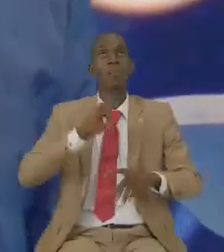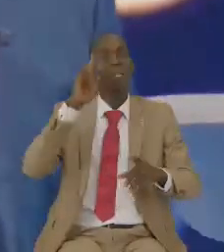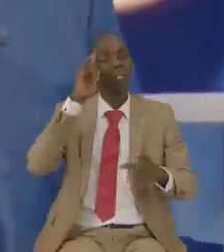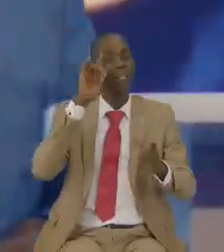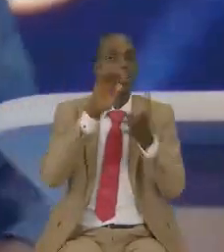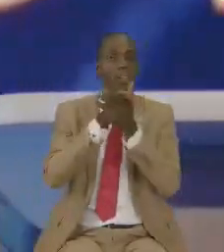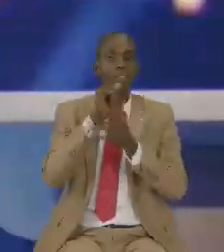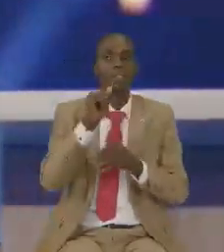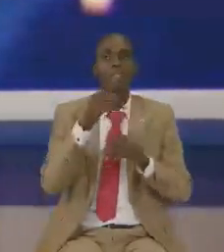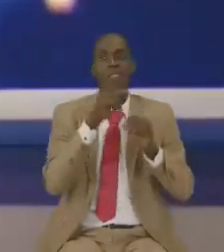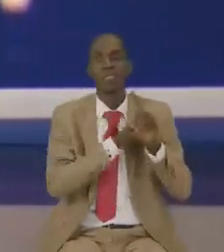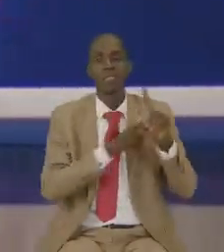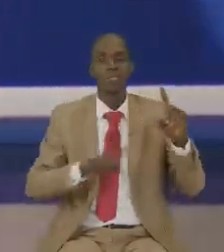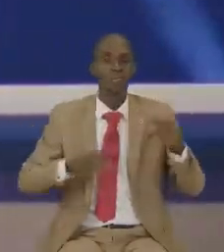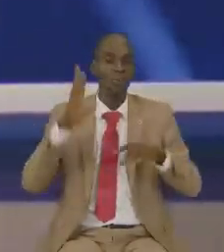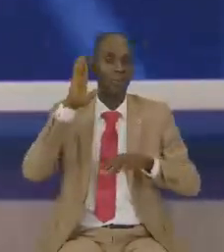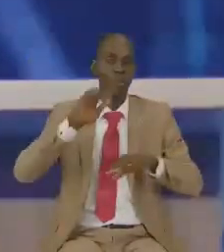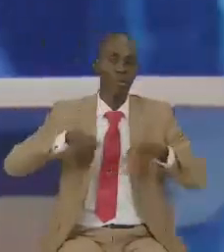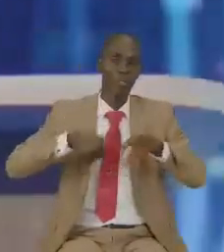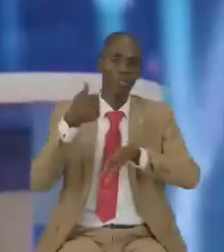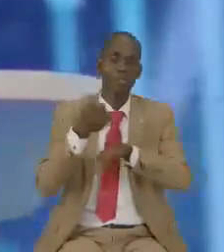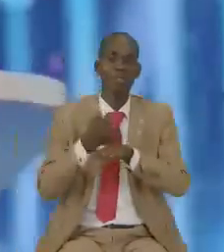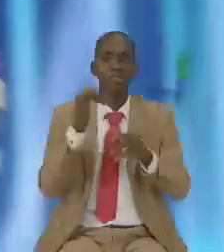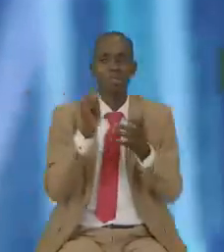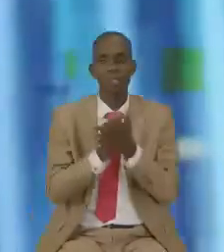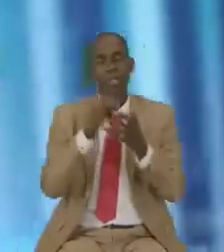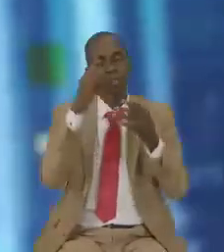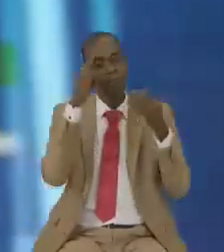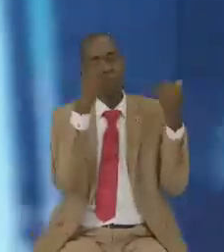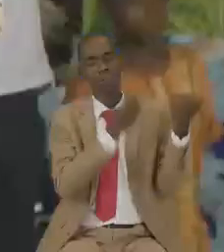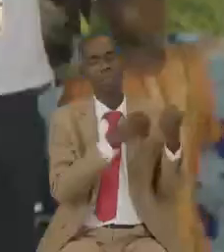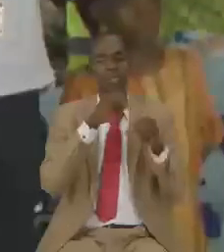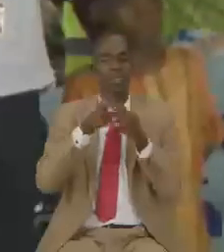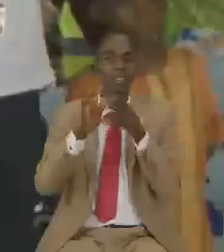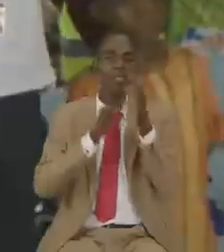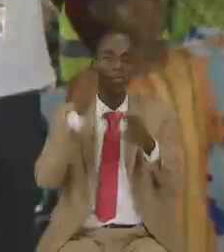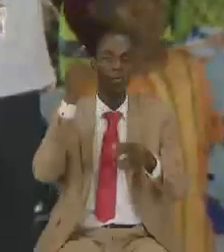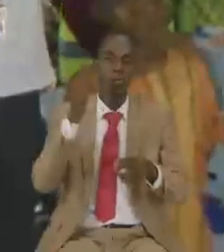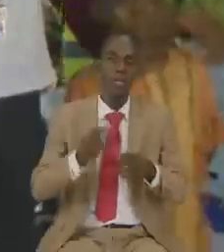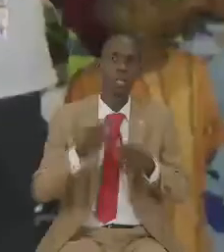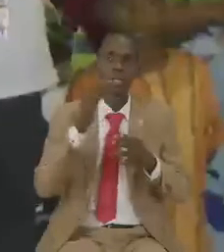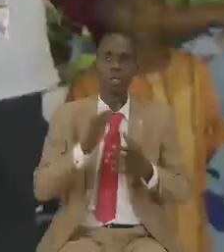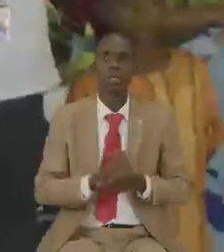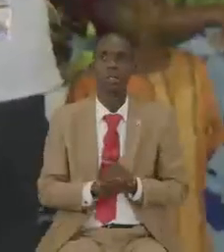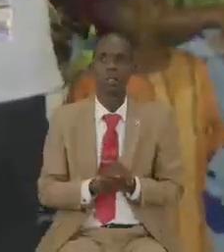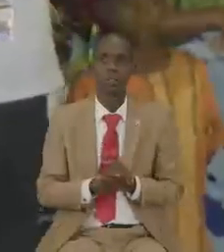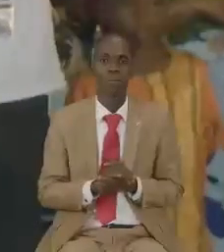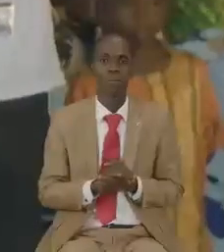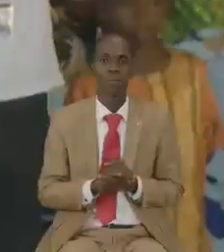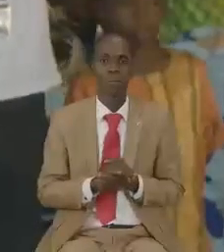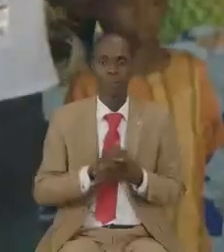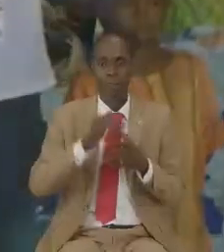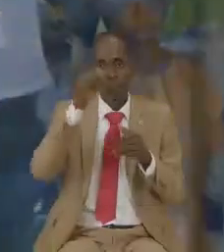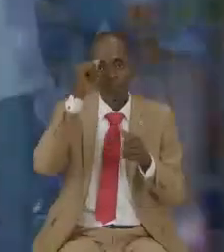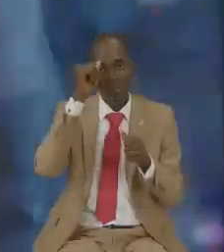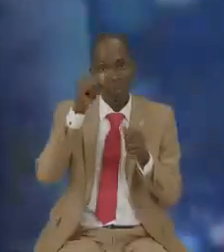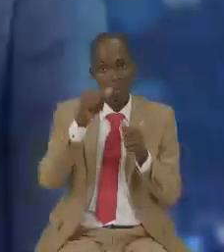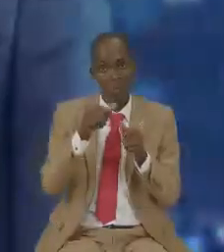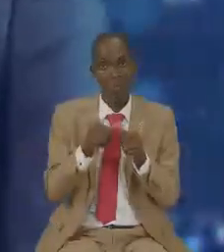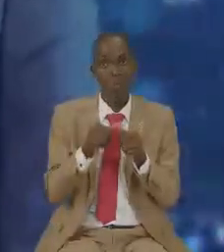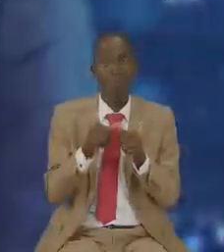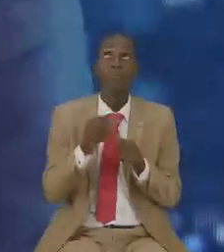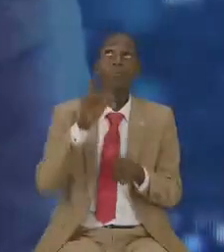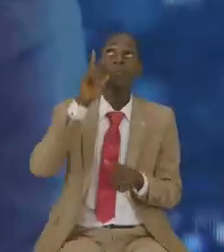the Lord will confirm that faith in Jesus' name. Remember, He